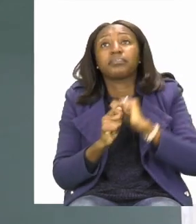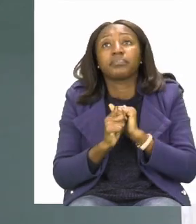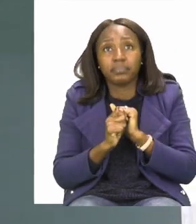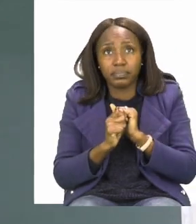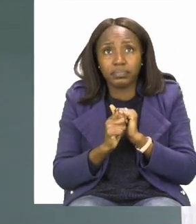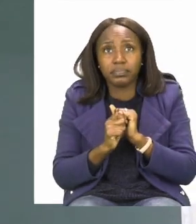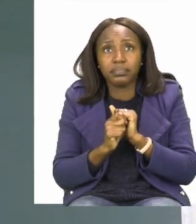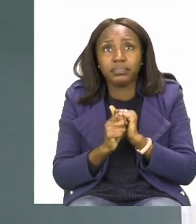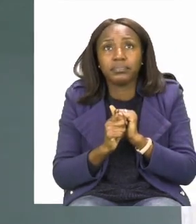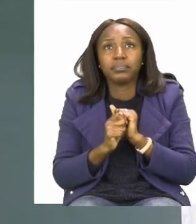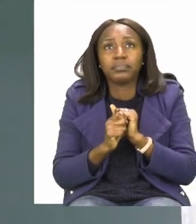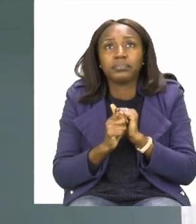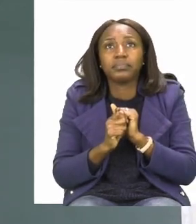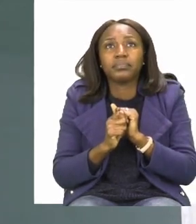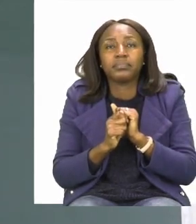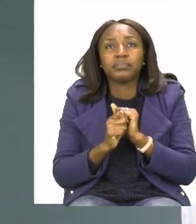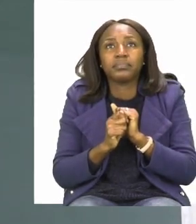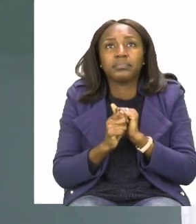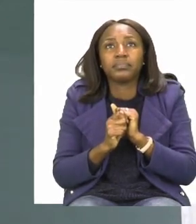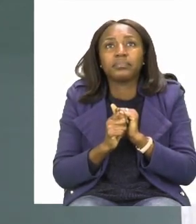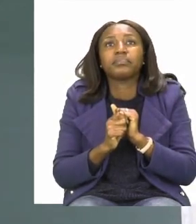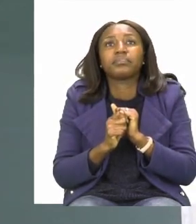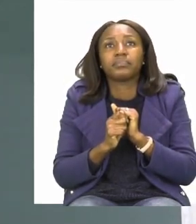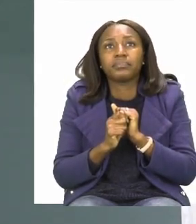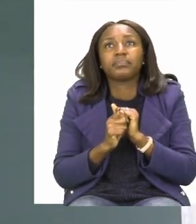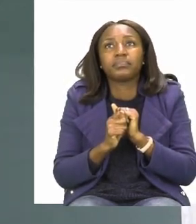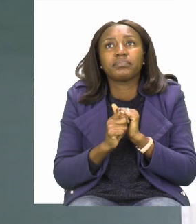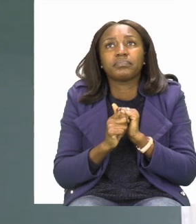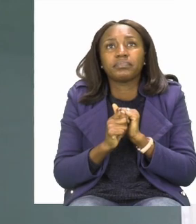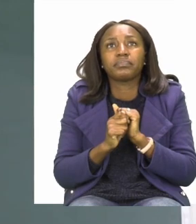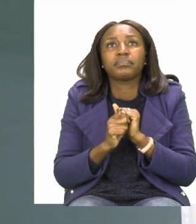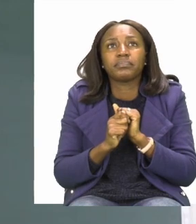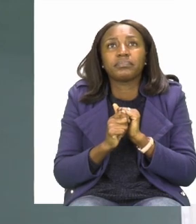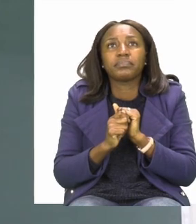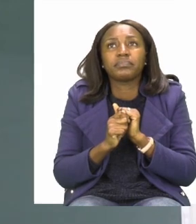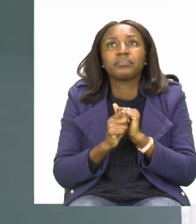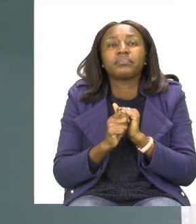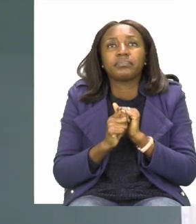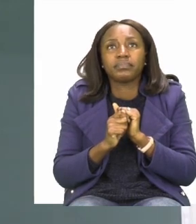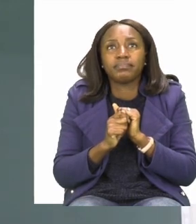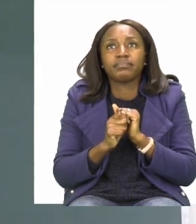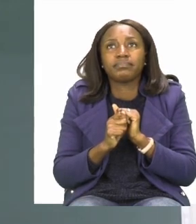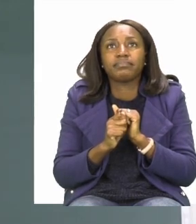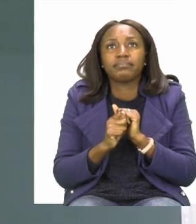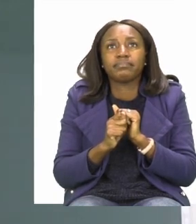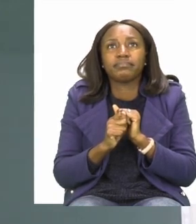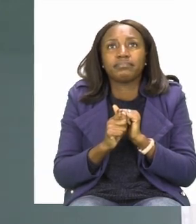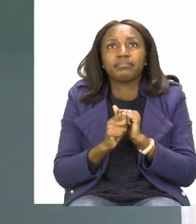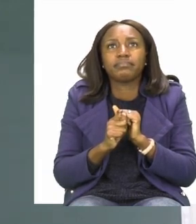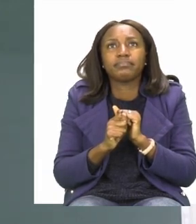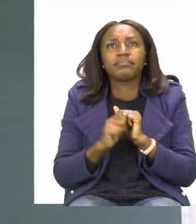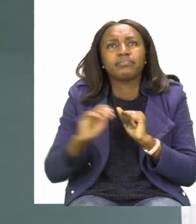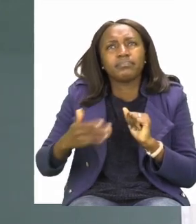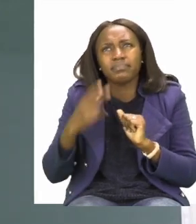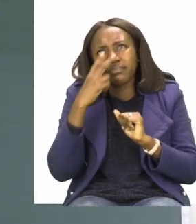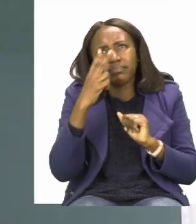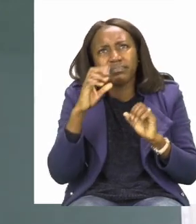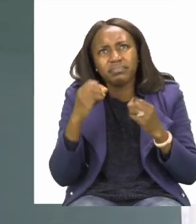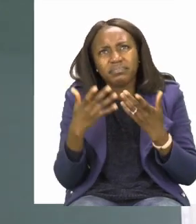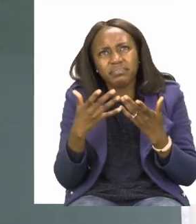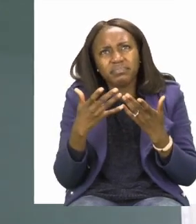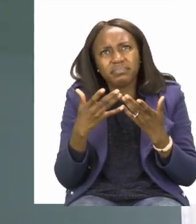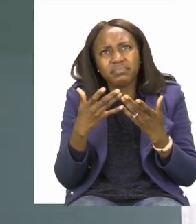horizontally, which means if we want to know how many liters there are, for example, I'm looking for